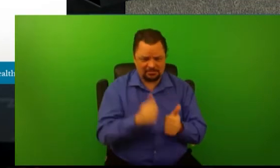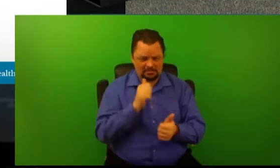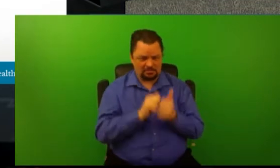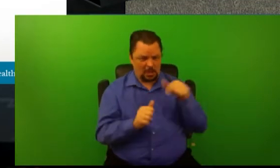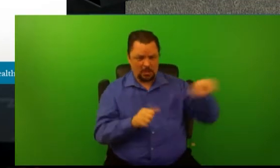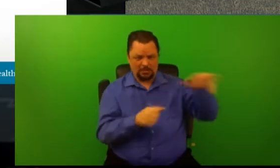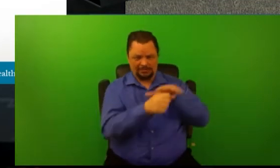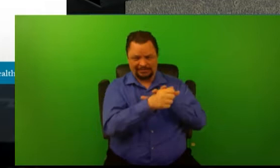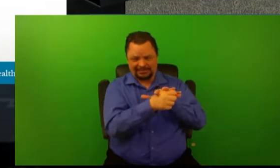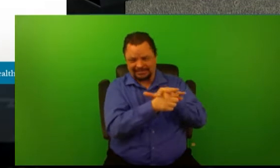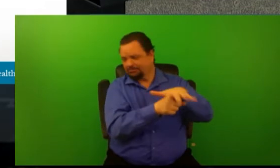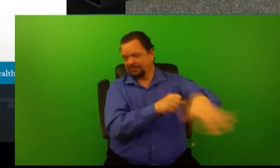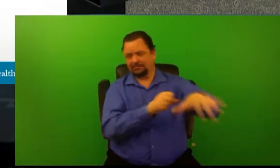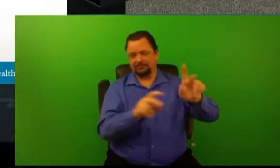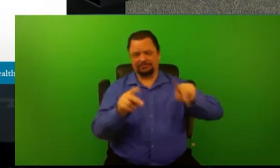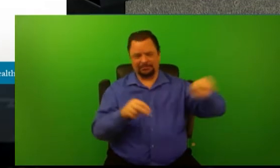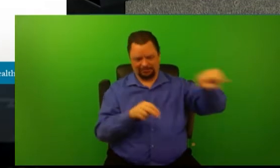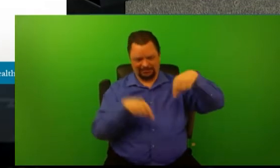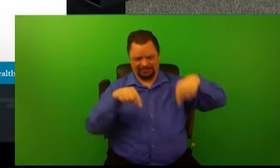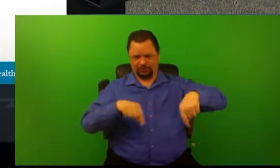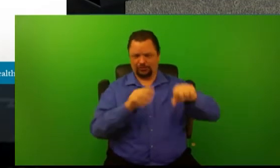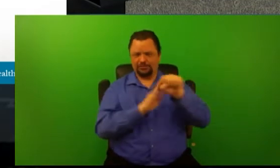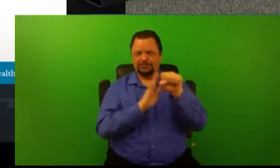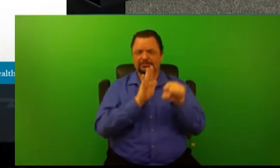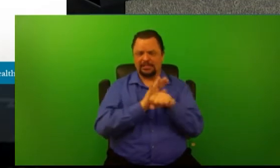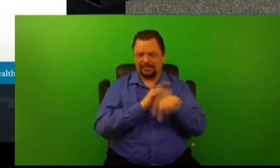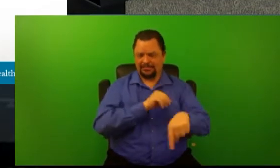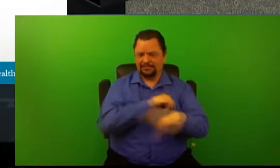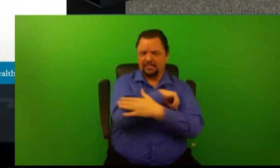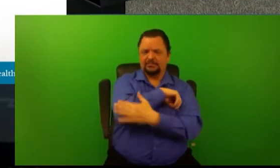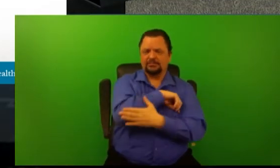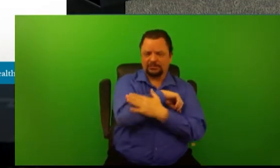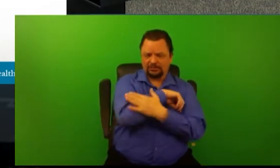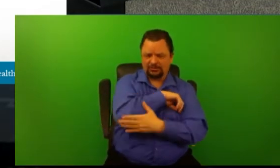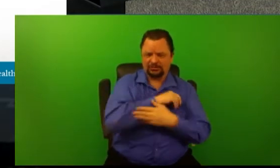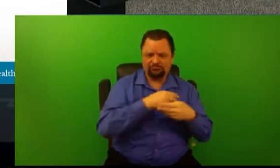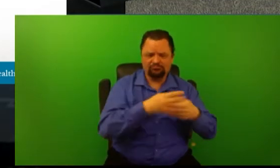you'll see those efforts reflecting more than 1 million doses